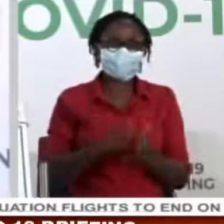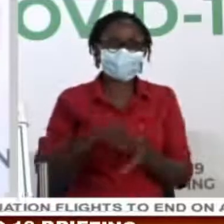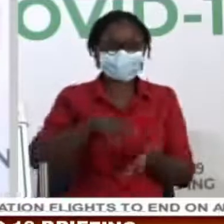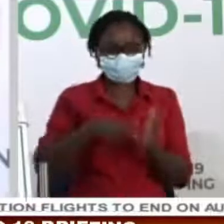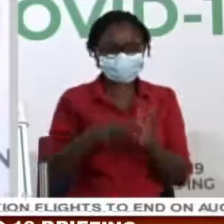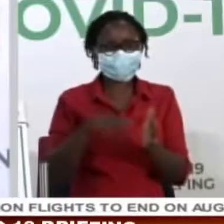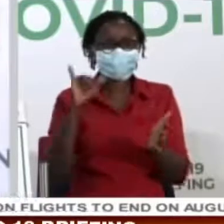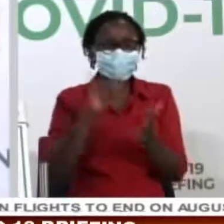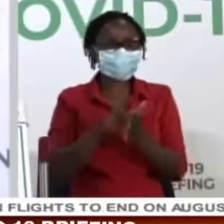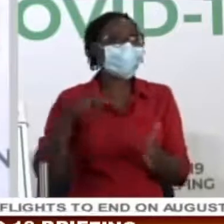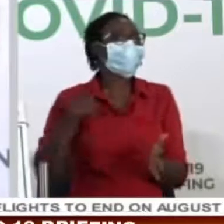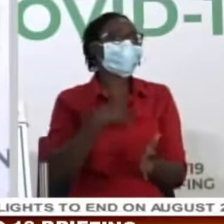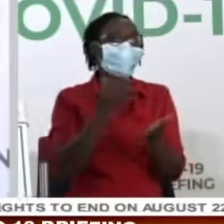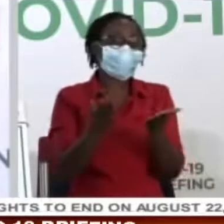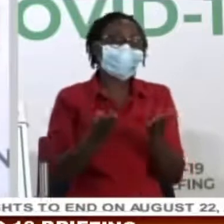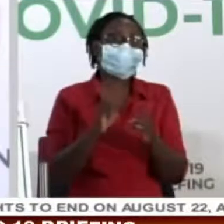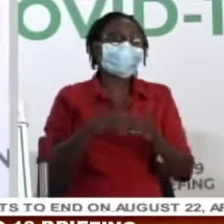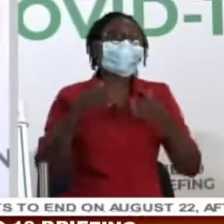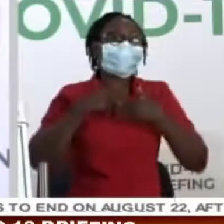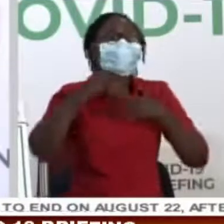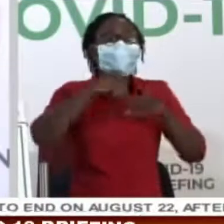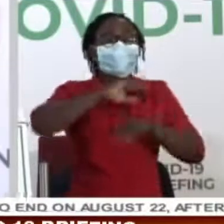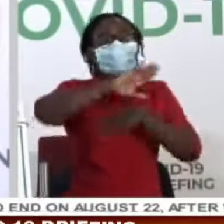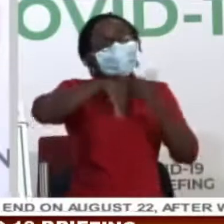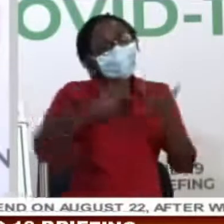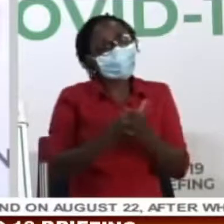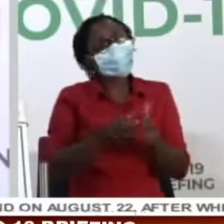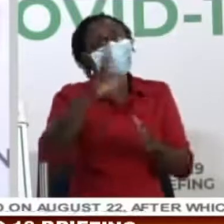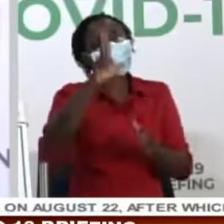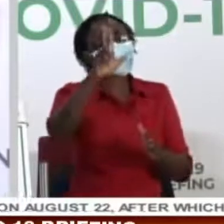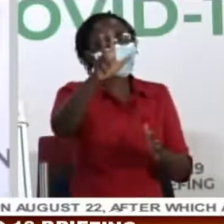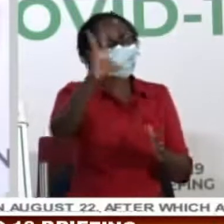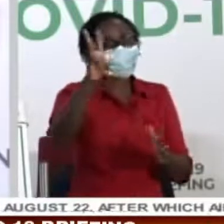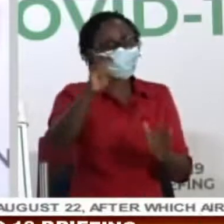the 36 plus 1 FCT states.